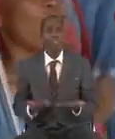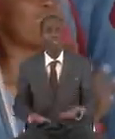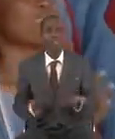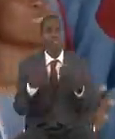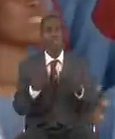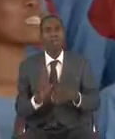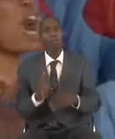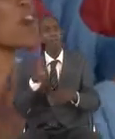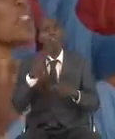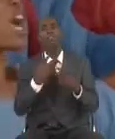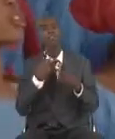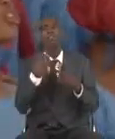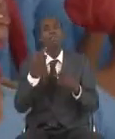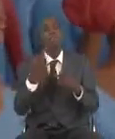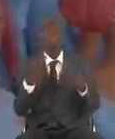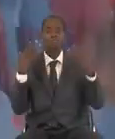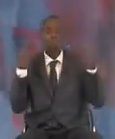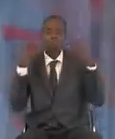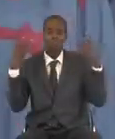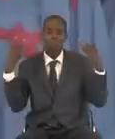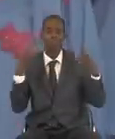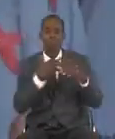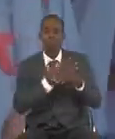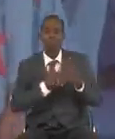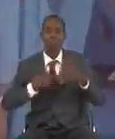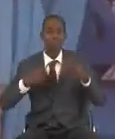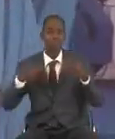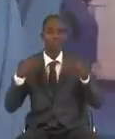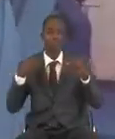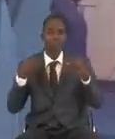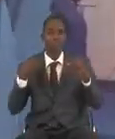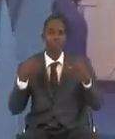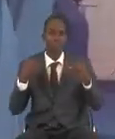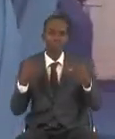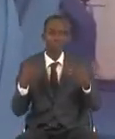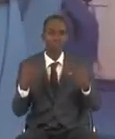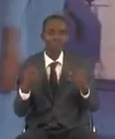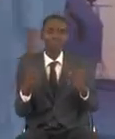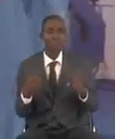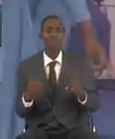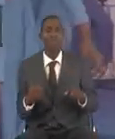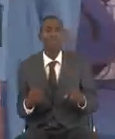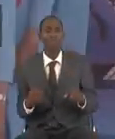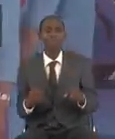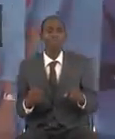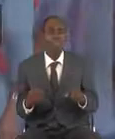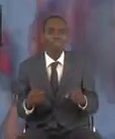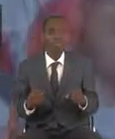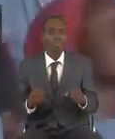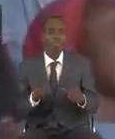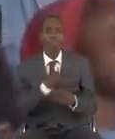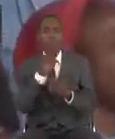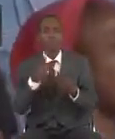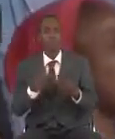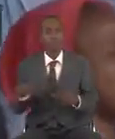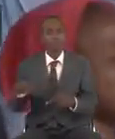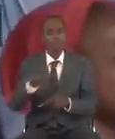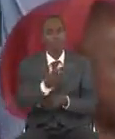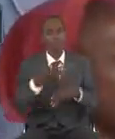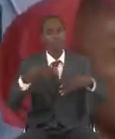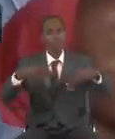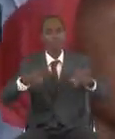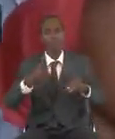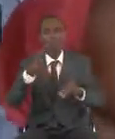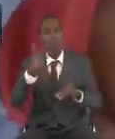lift their voices loud and strong, loud and strong. When those poachers by